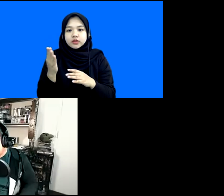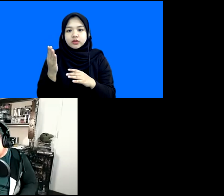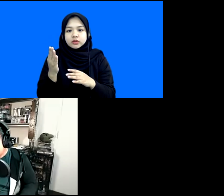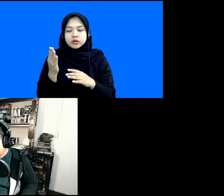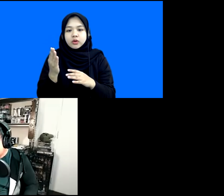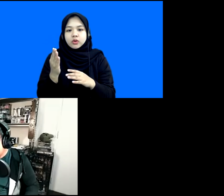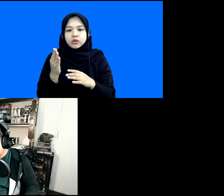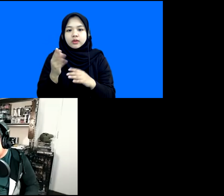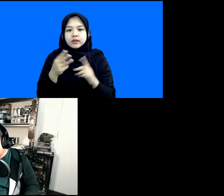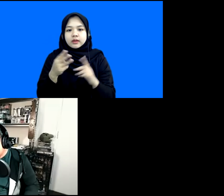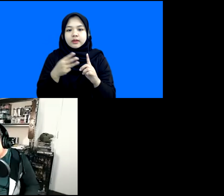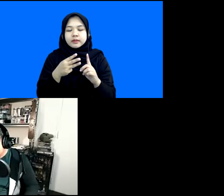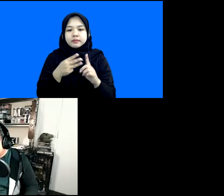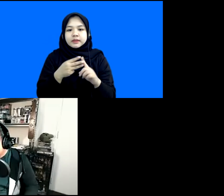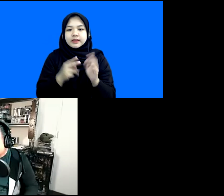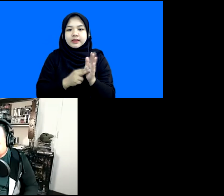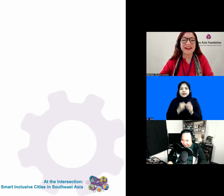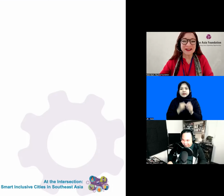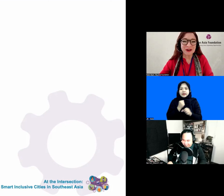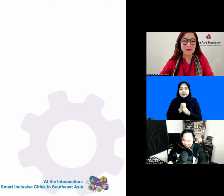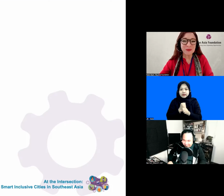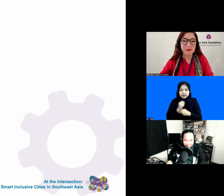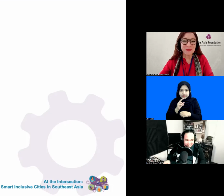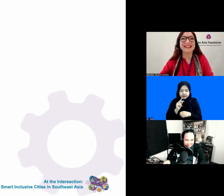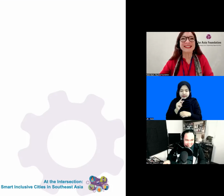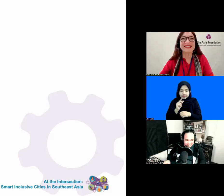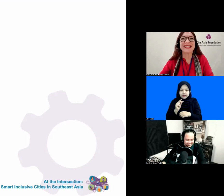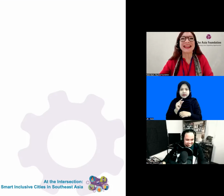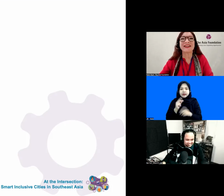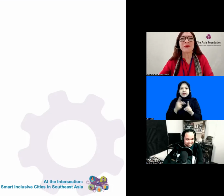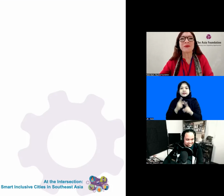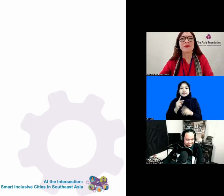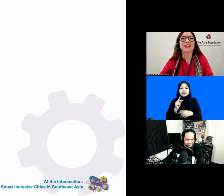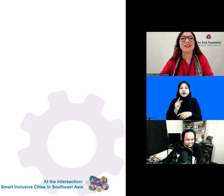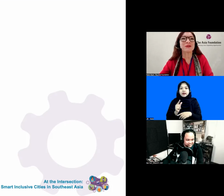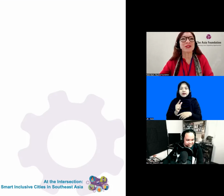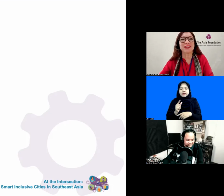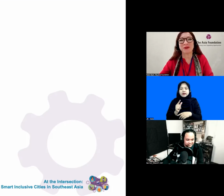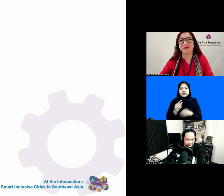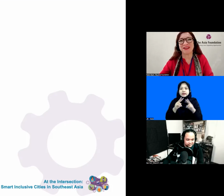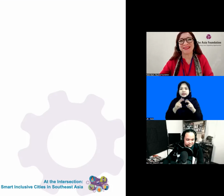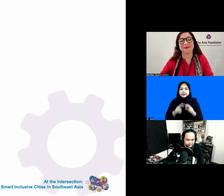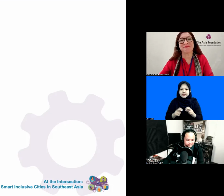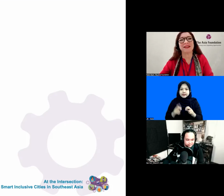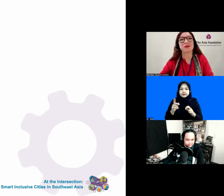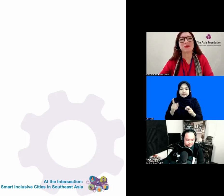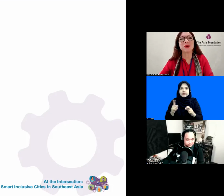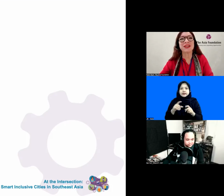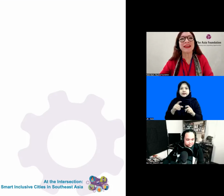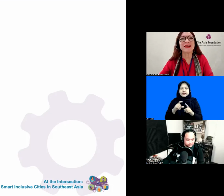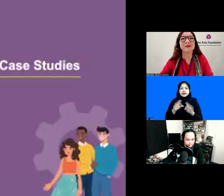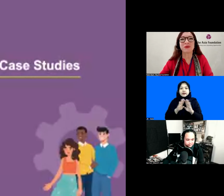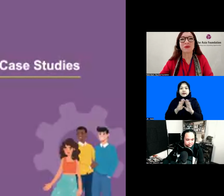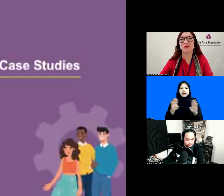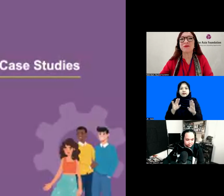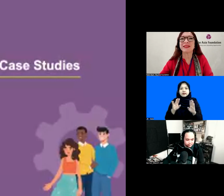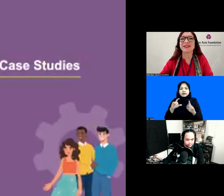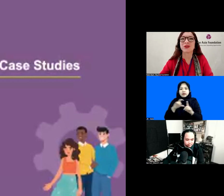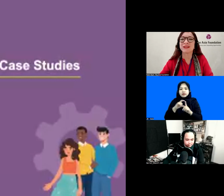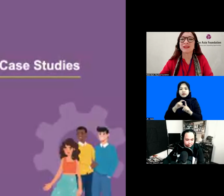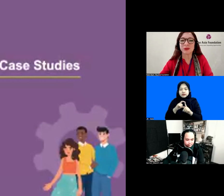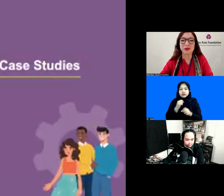BNHR.xyz, boy, say that three times fast, an open data and open geospatial enterprise. In his work, he aims to create a movement